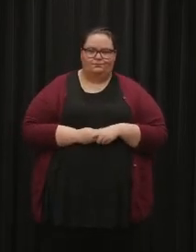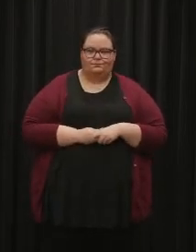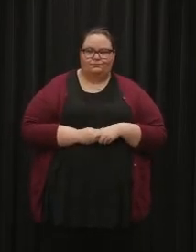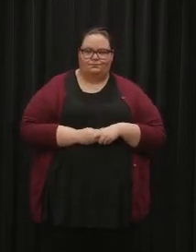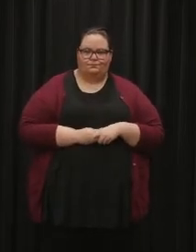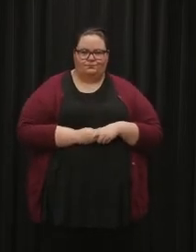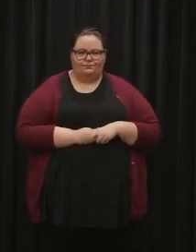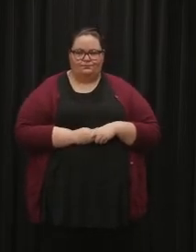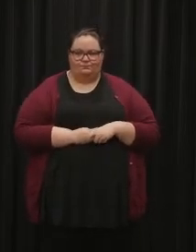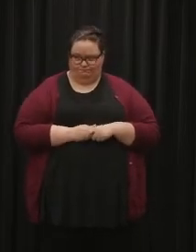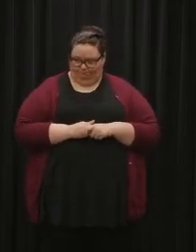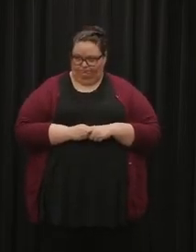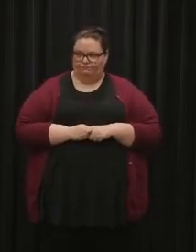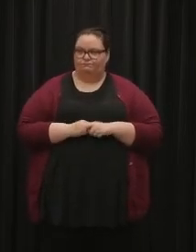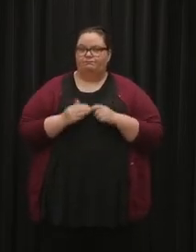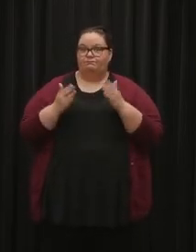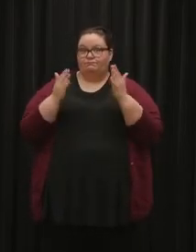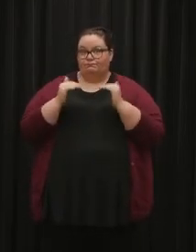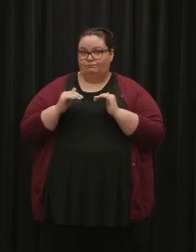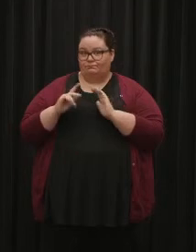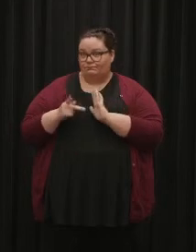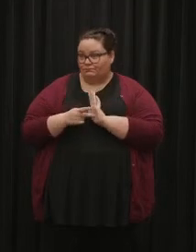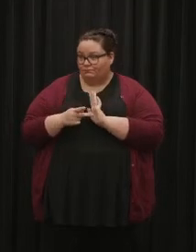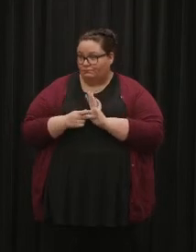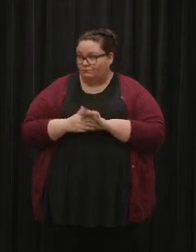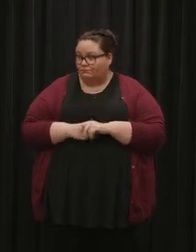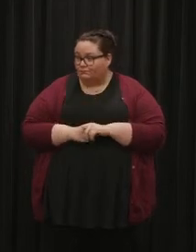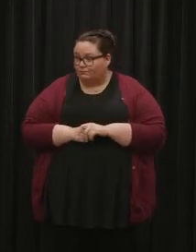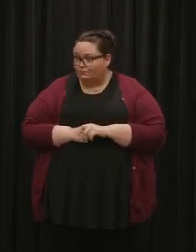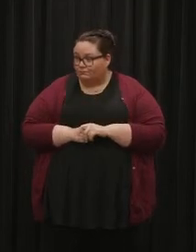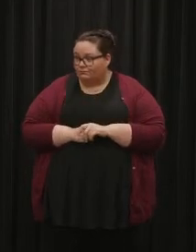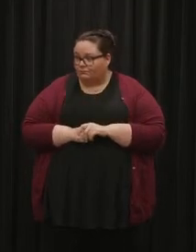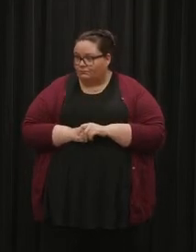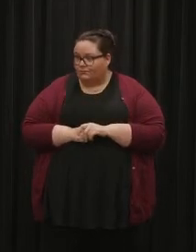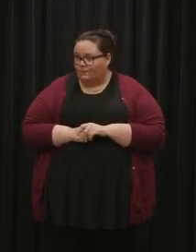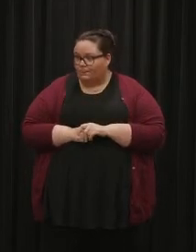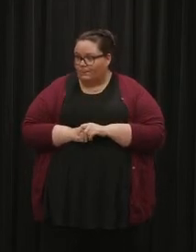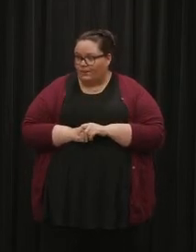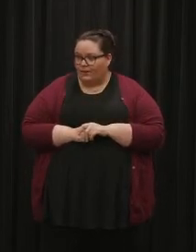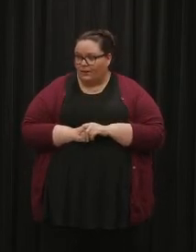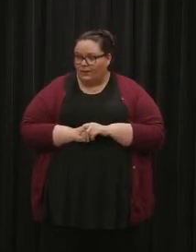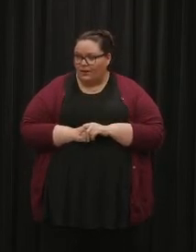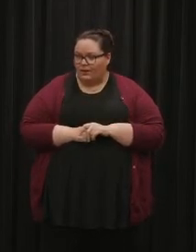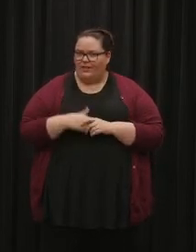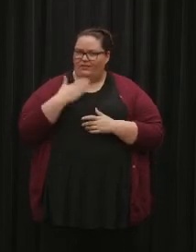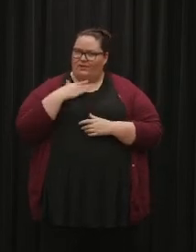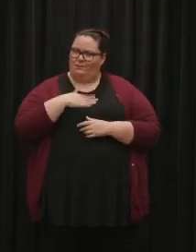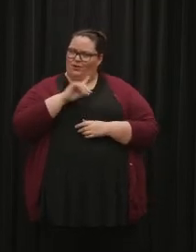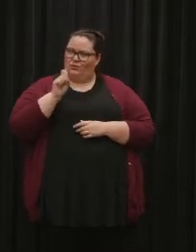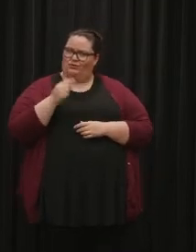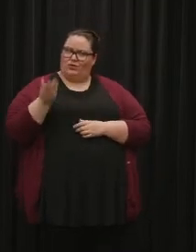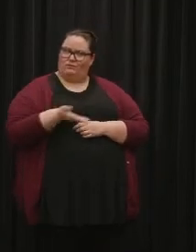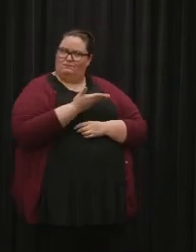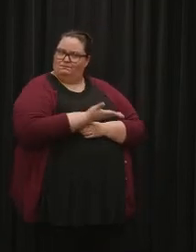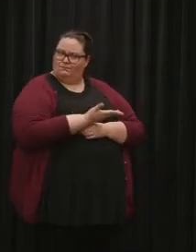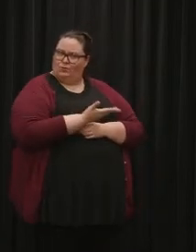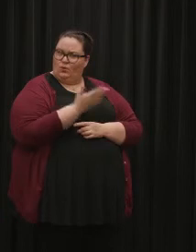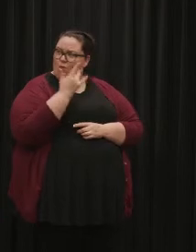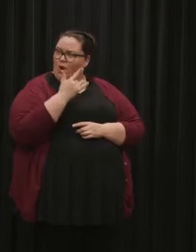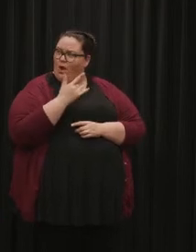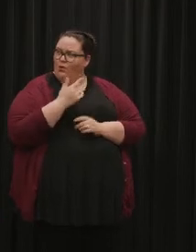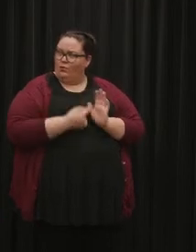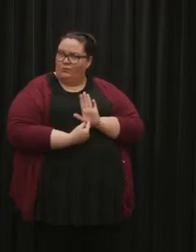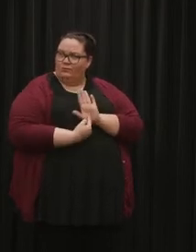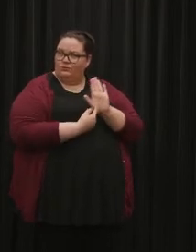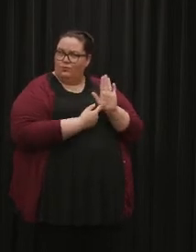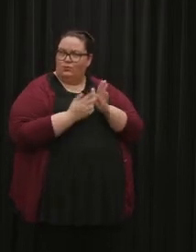Nations. Mr. Coach, do you have a follow-up? Thank you. Respectfully, I was directing the question to Premier Higgs because we have put this question